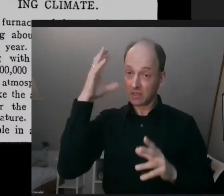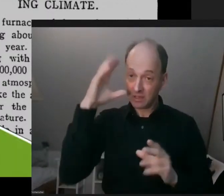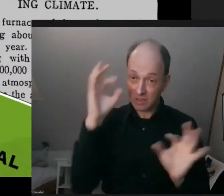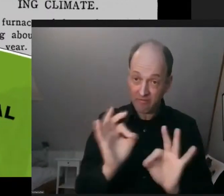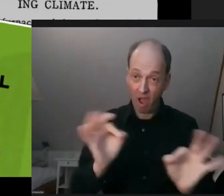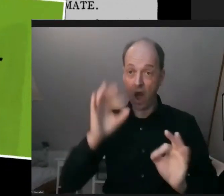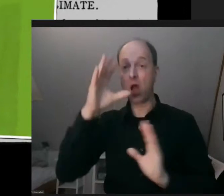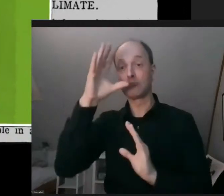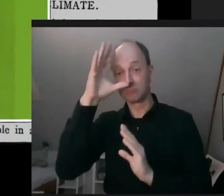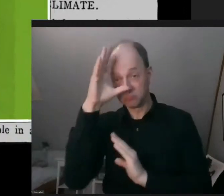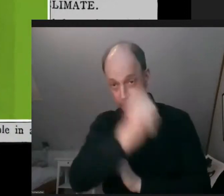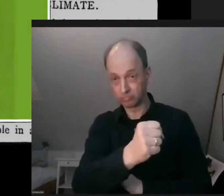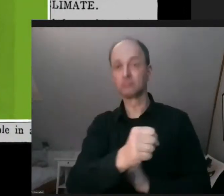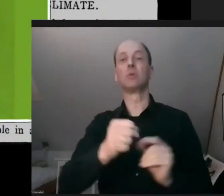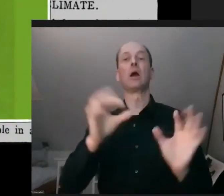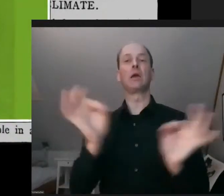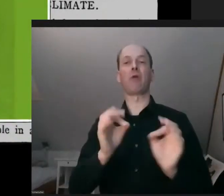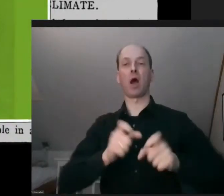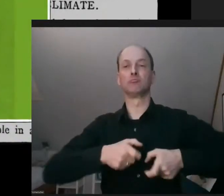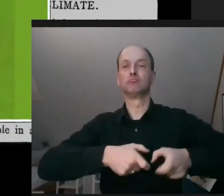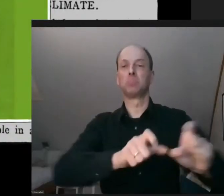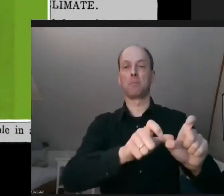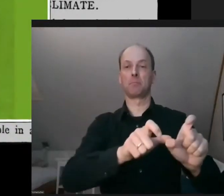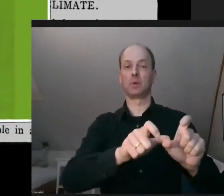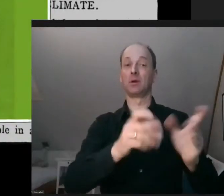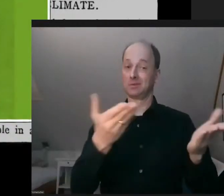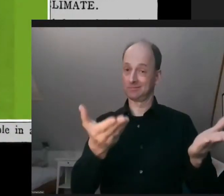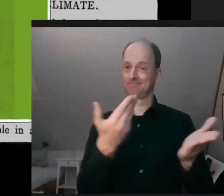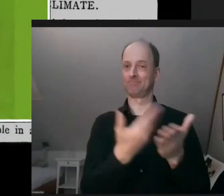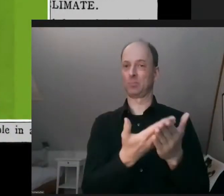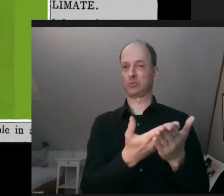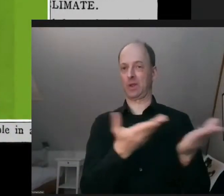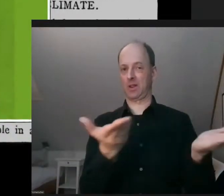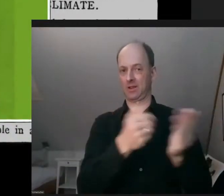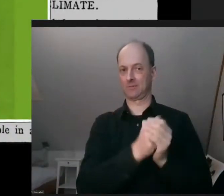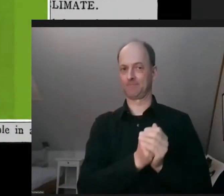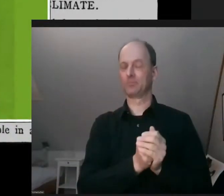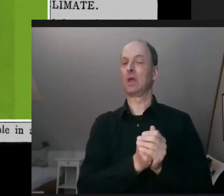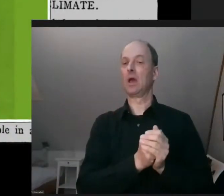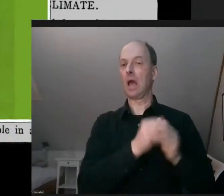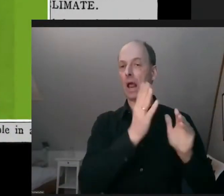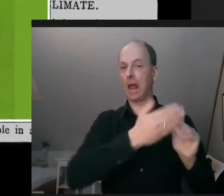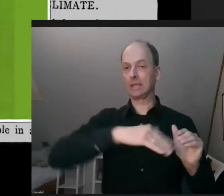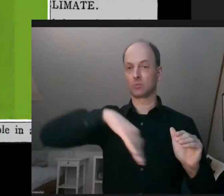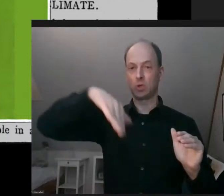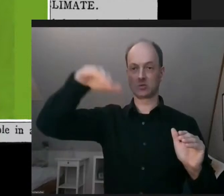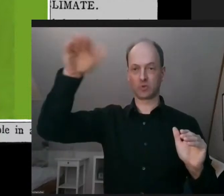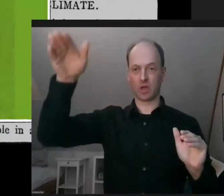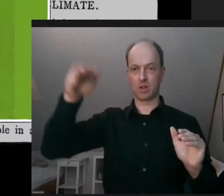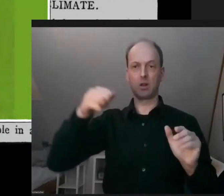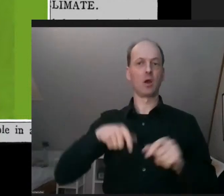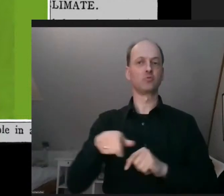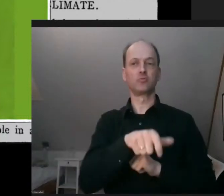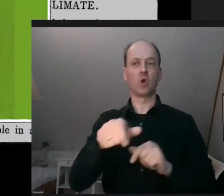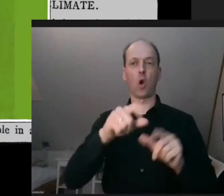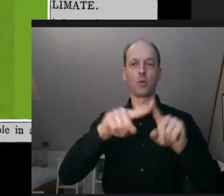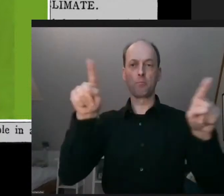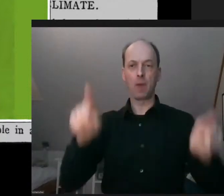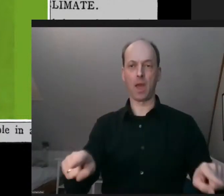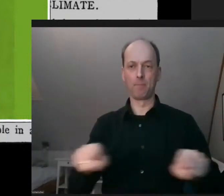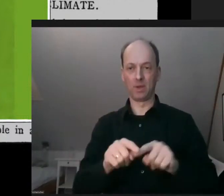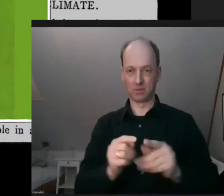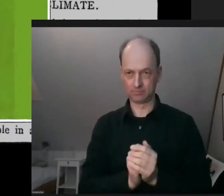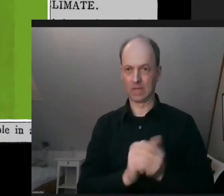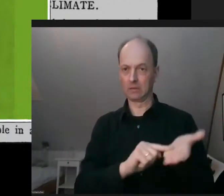have recognized the risks and there are solutions for it, and there are some exemplars, the exponential roadmap as an